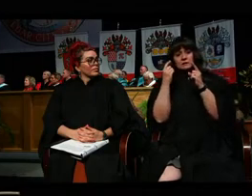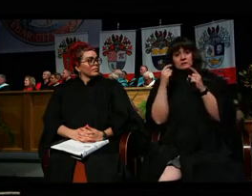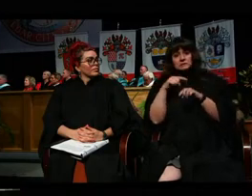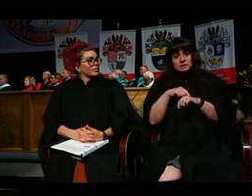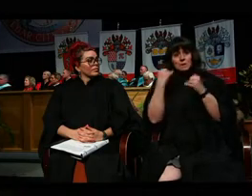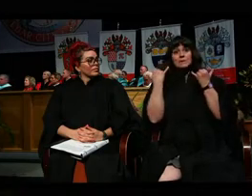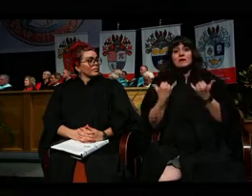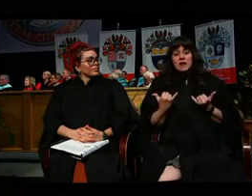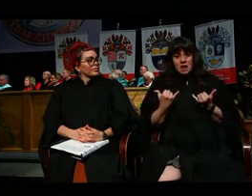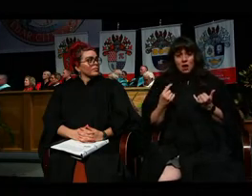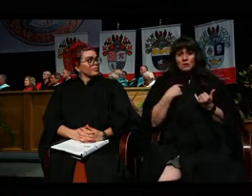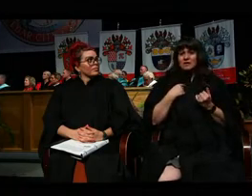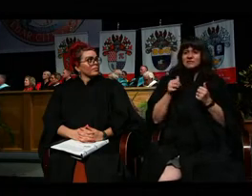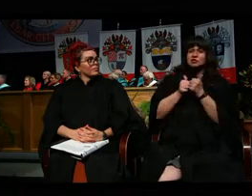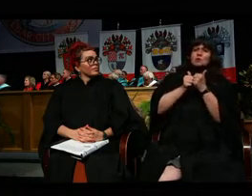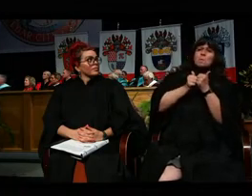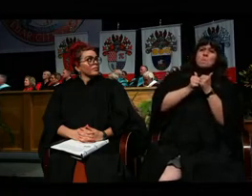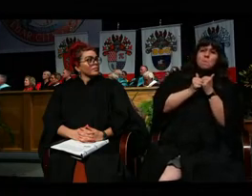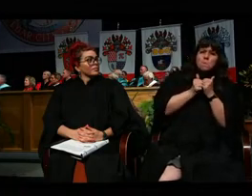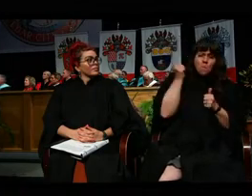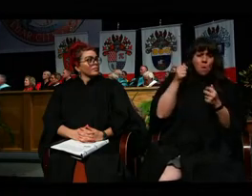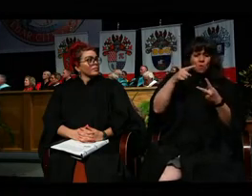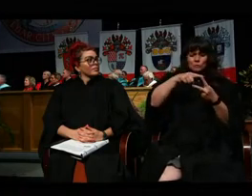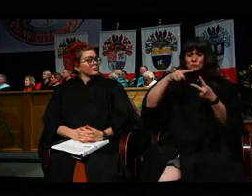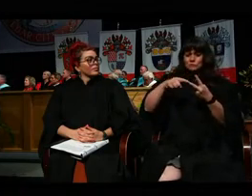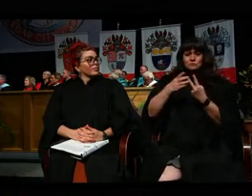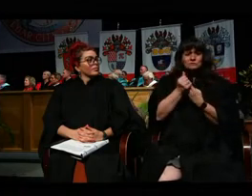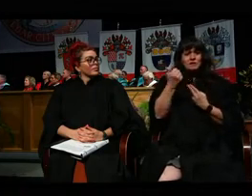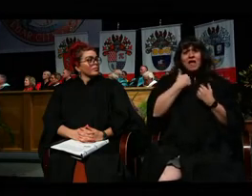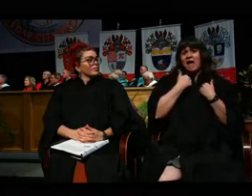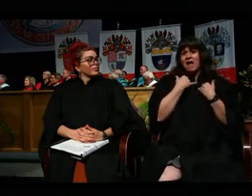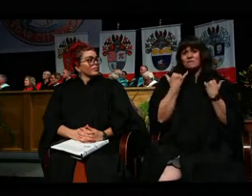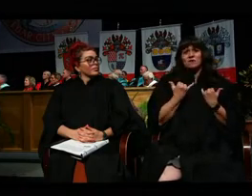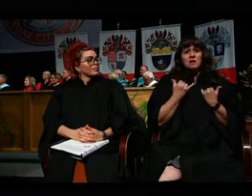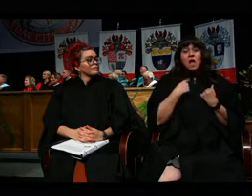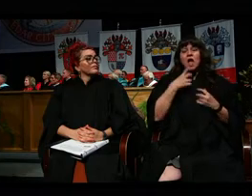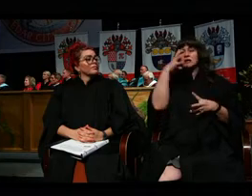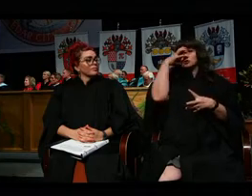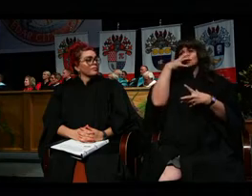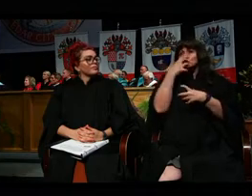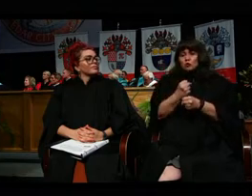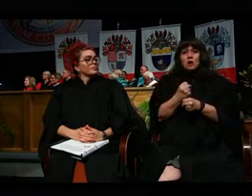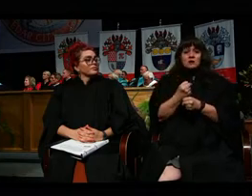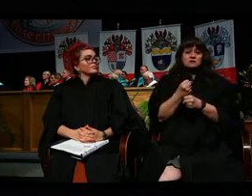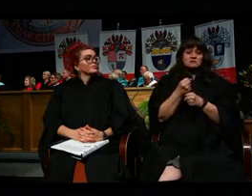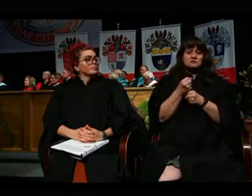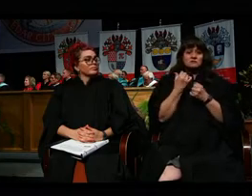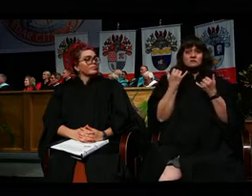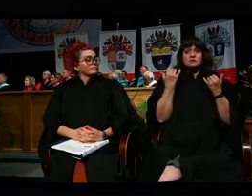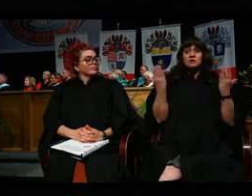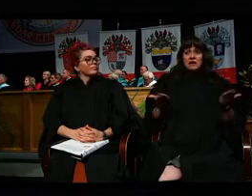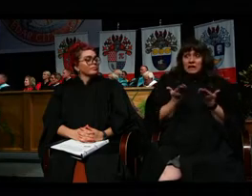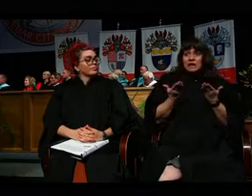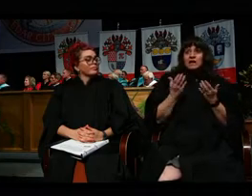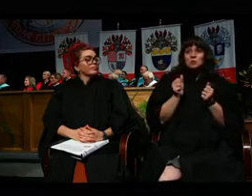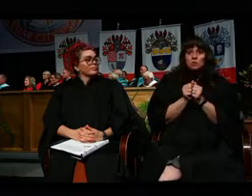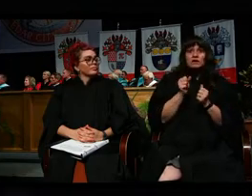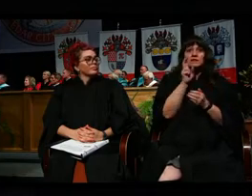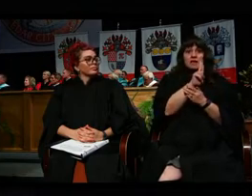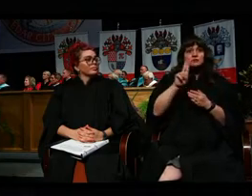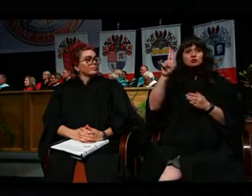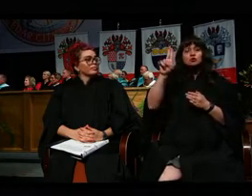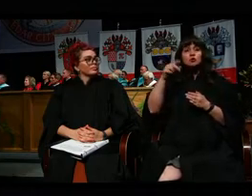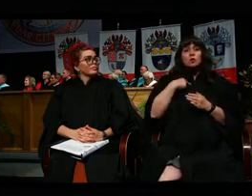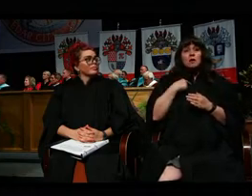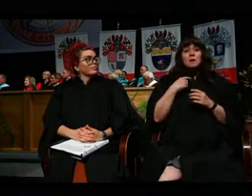and ethical people I have ever met, and I trust her. I trust her with this institution, but more importantly, I